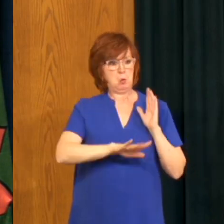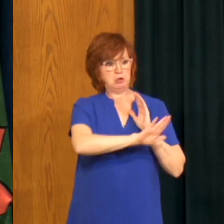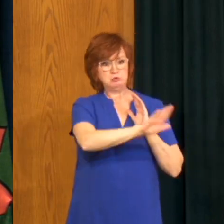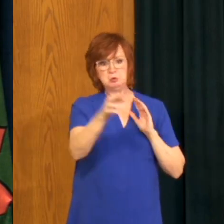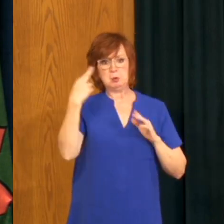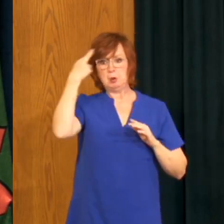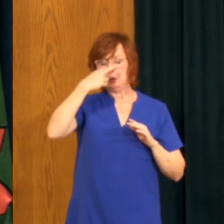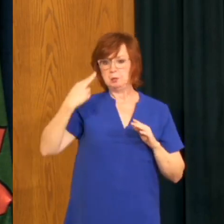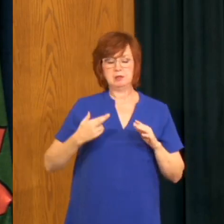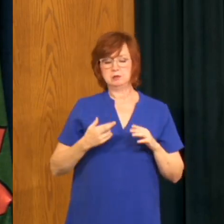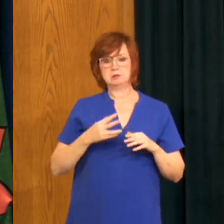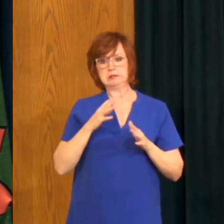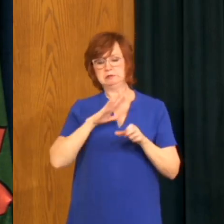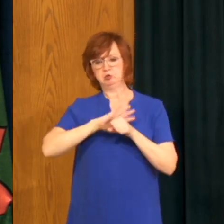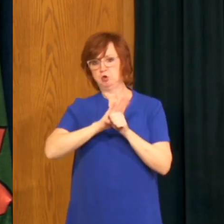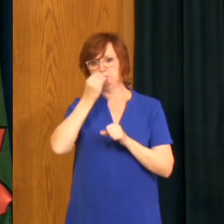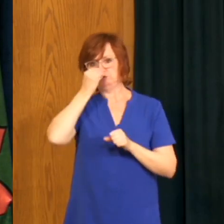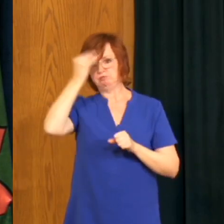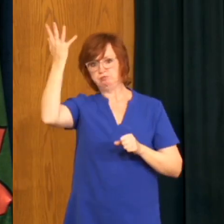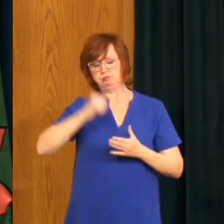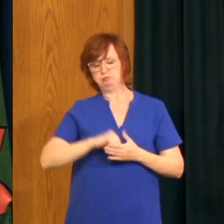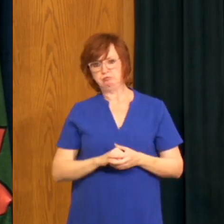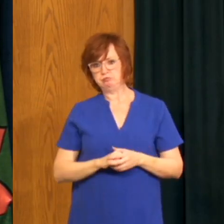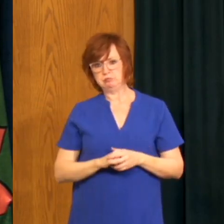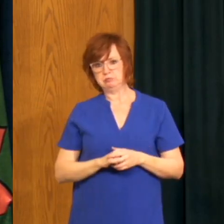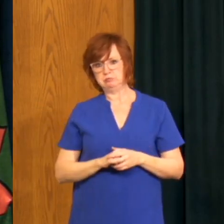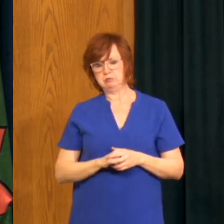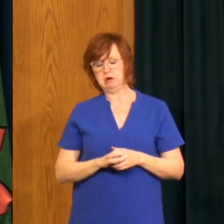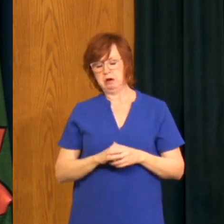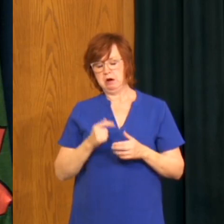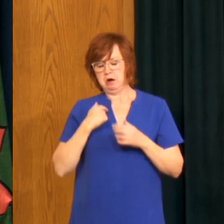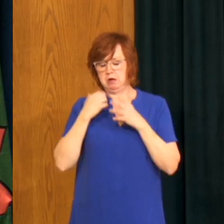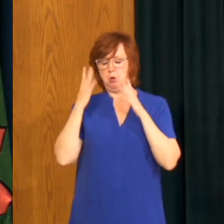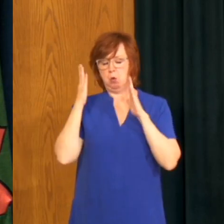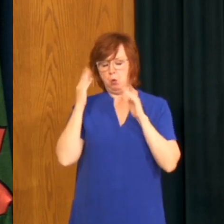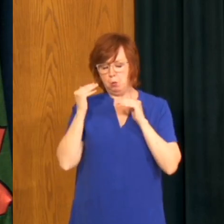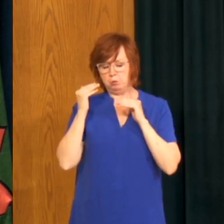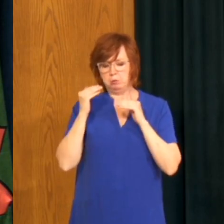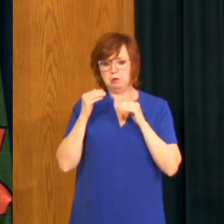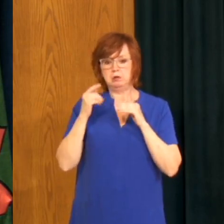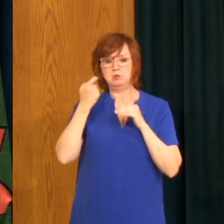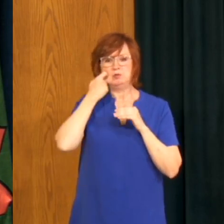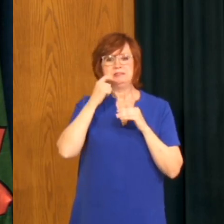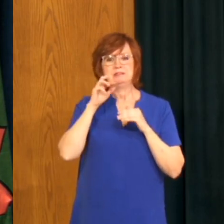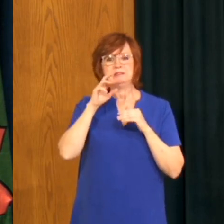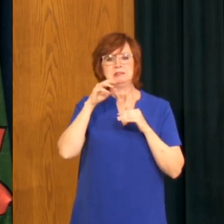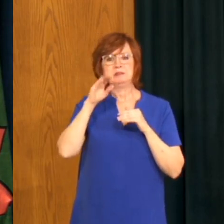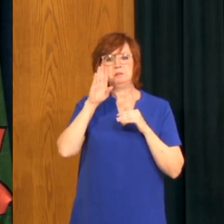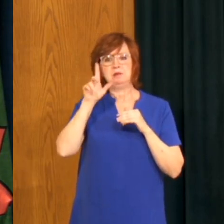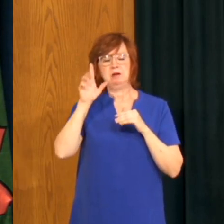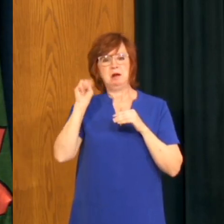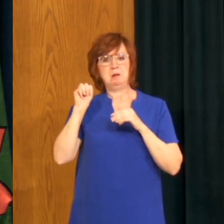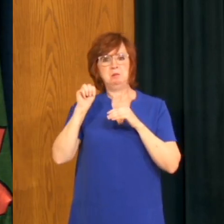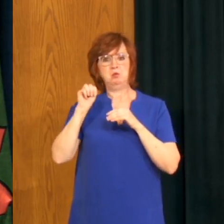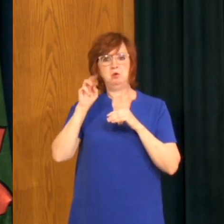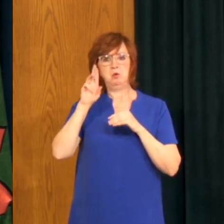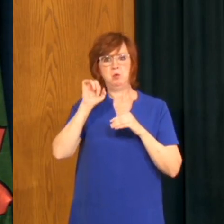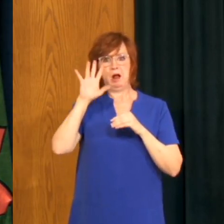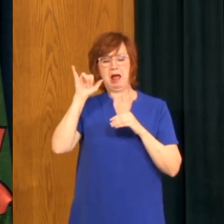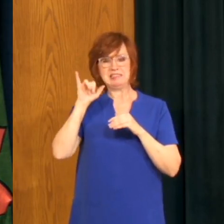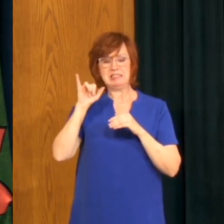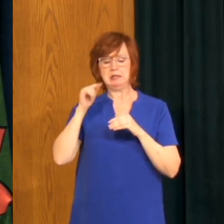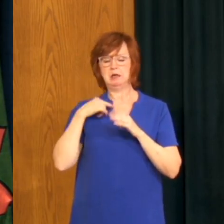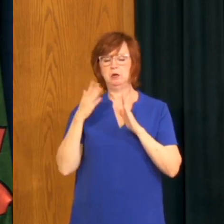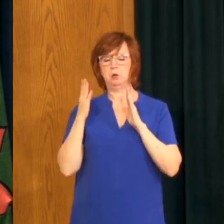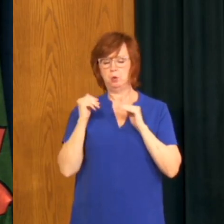have outbreaks specific to these particular rallies. And if we don't, I think that speaks to the success that we have had with our numbers in